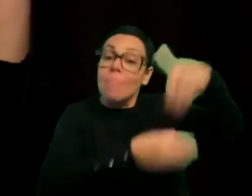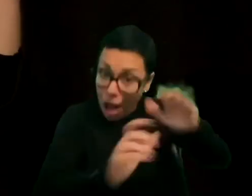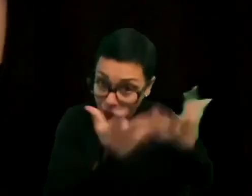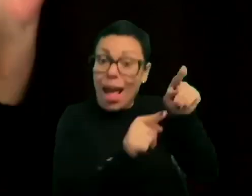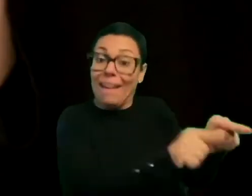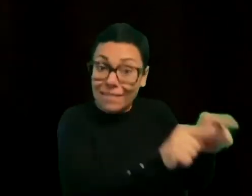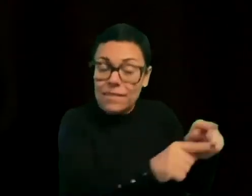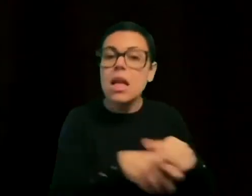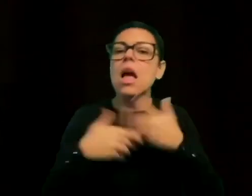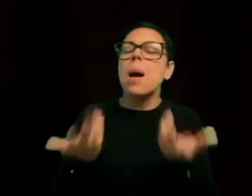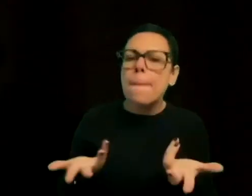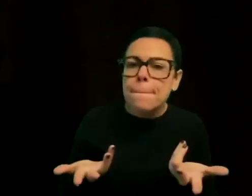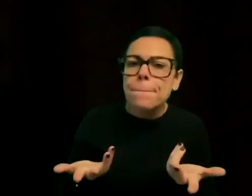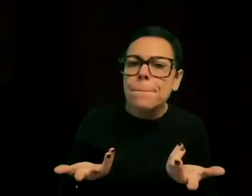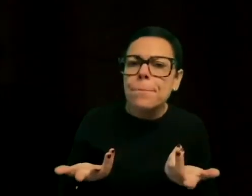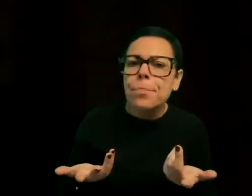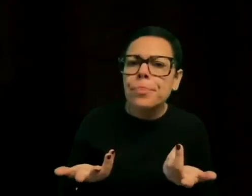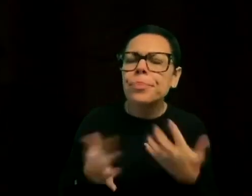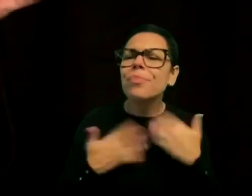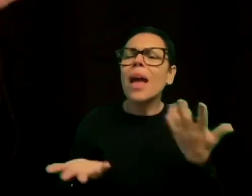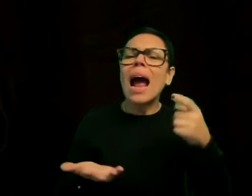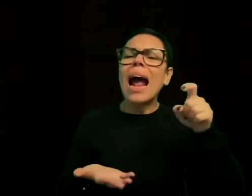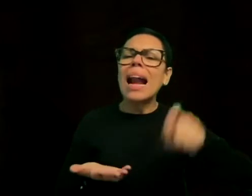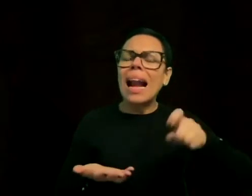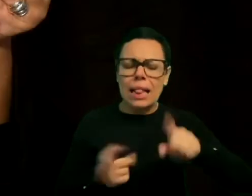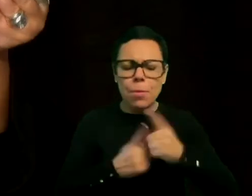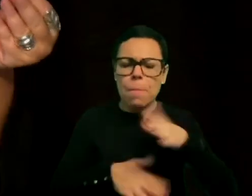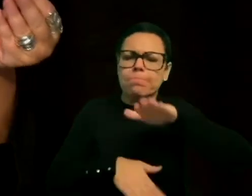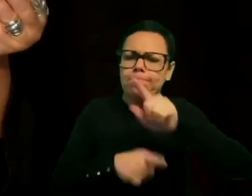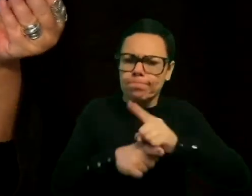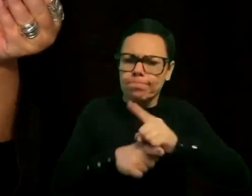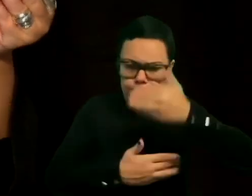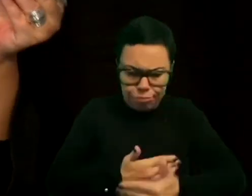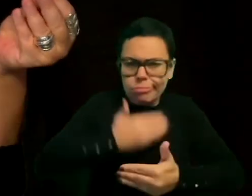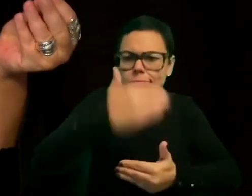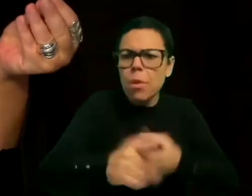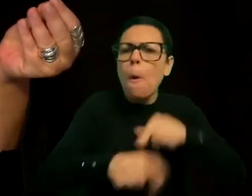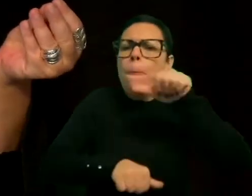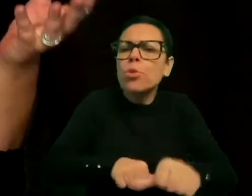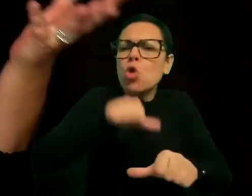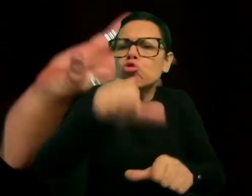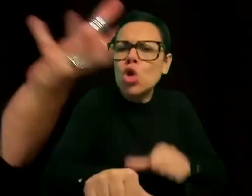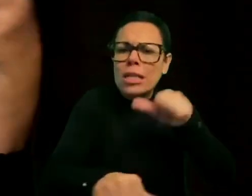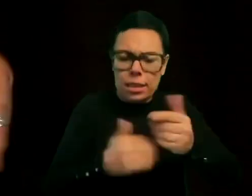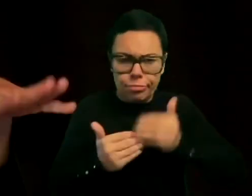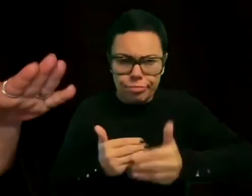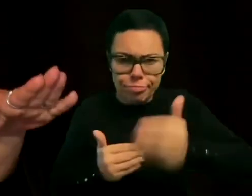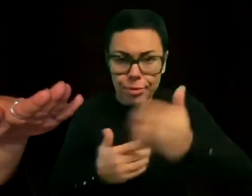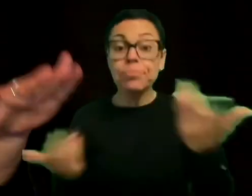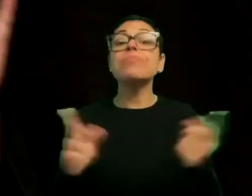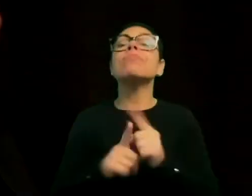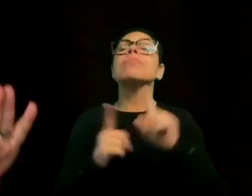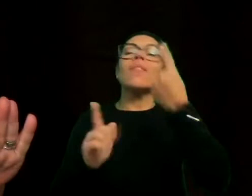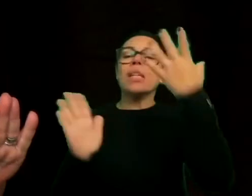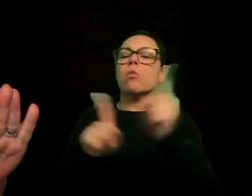take it step by step in the different phases. So if you include those criteria from your